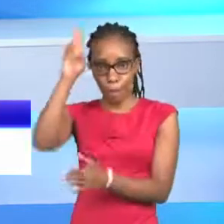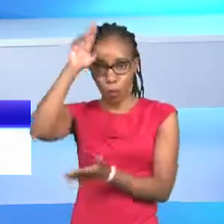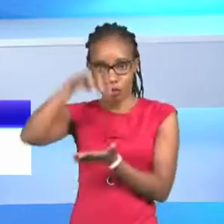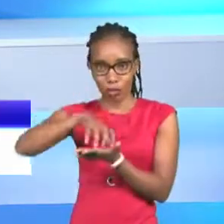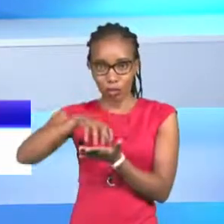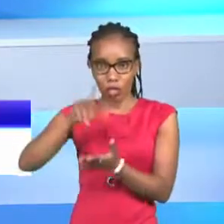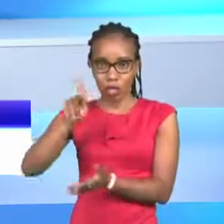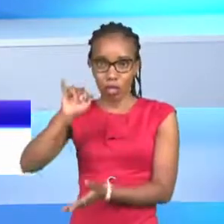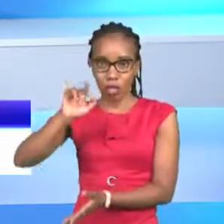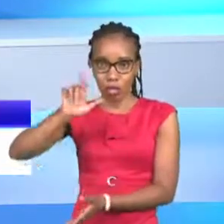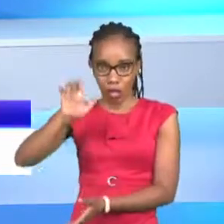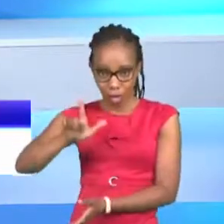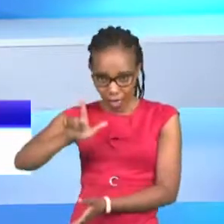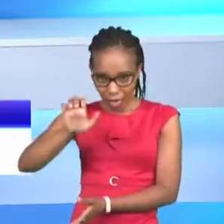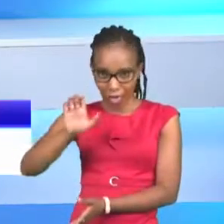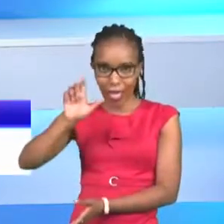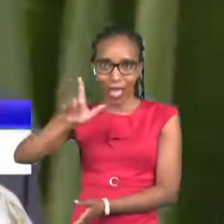Station. Namkana Samuel reports.